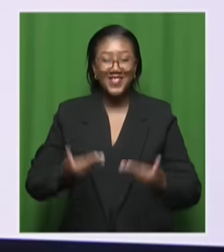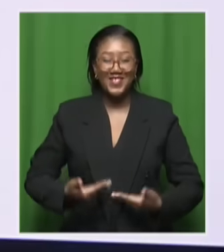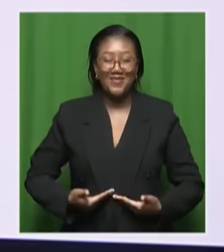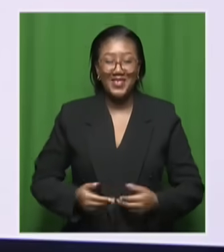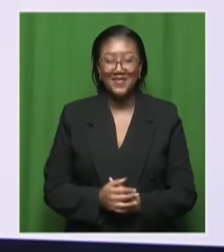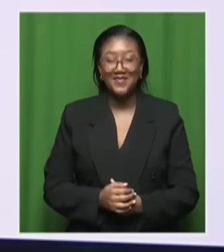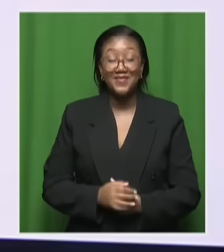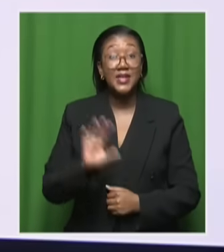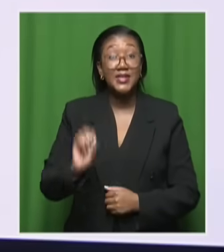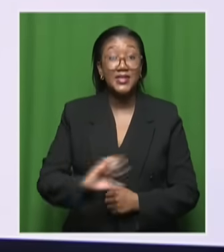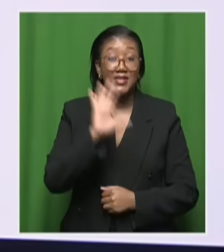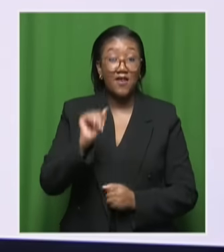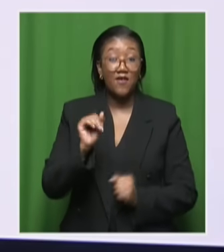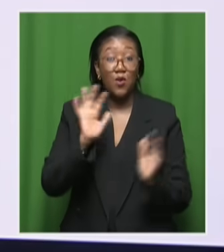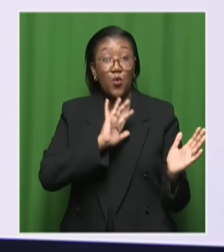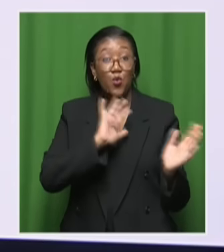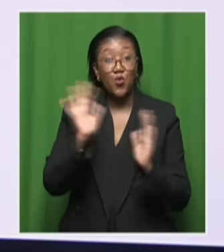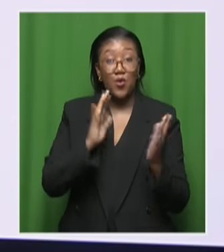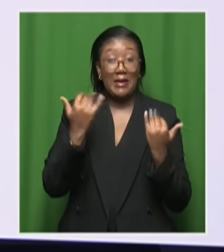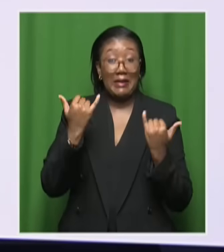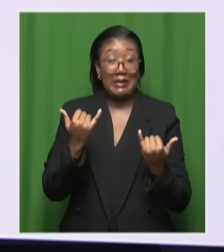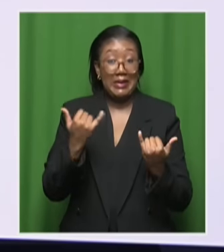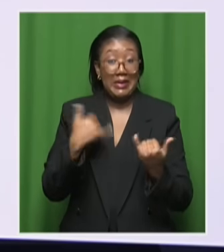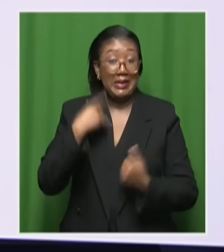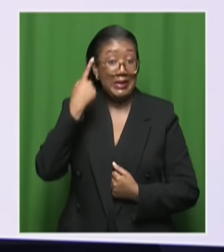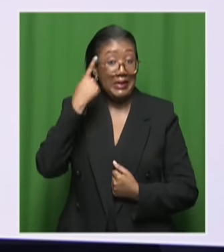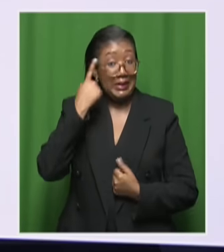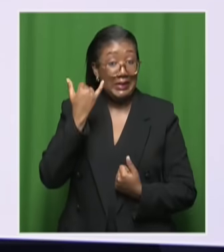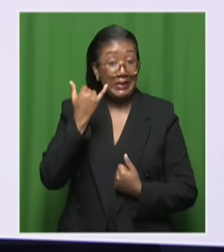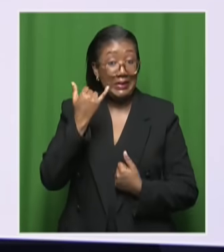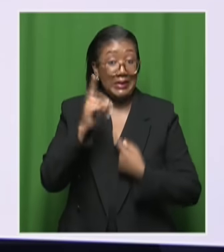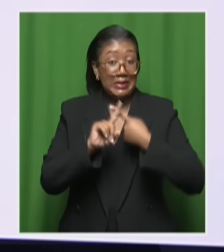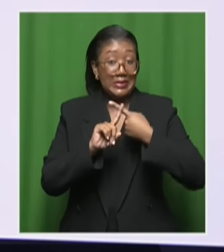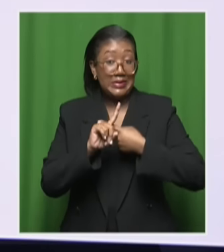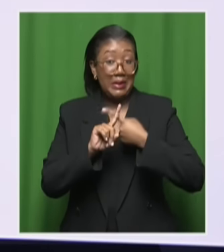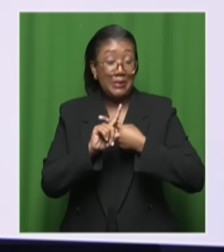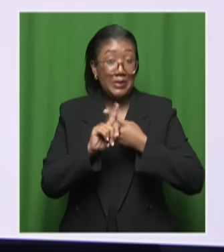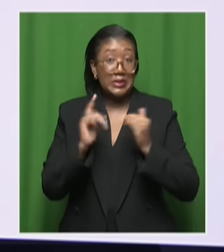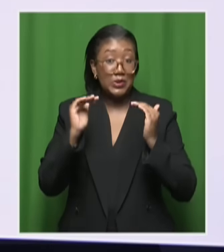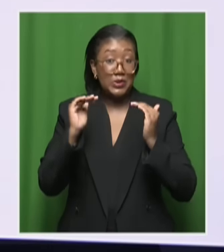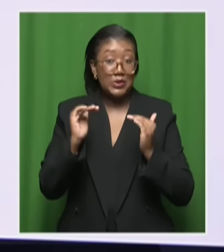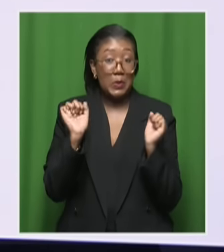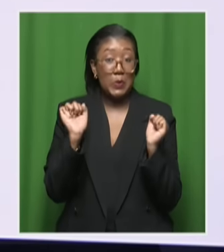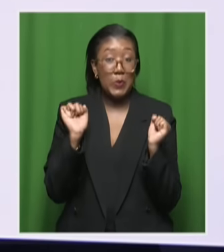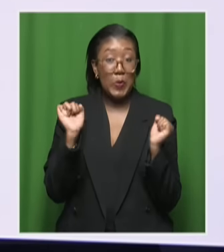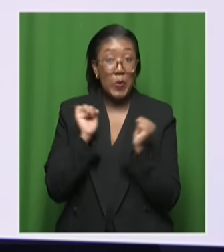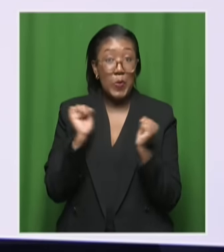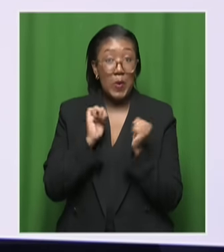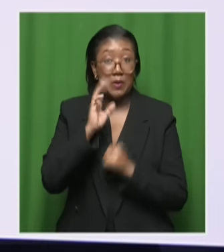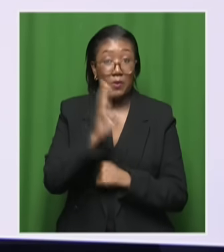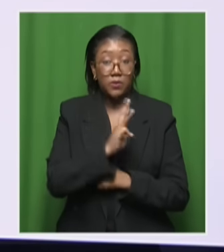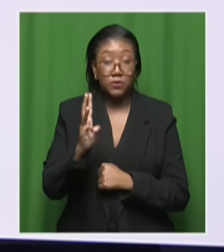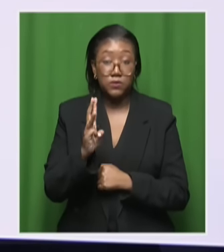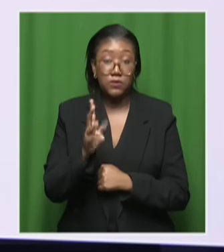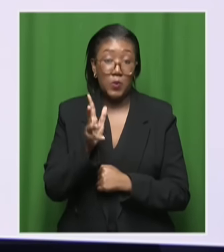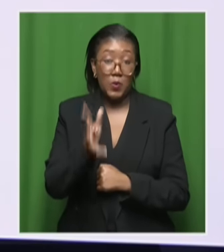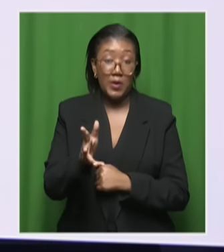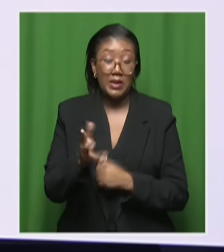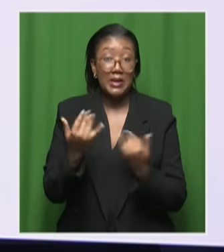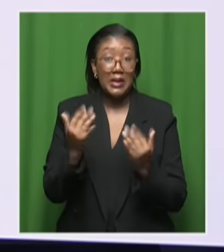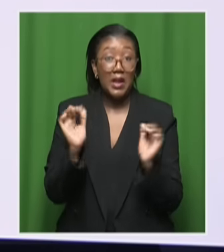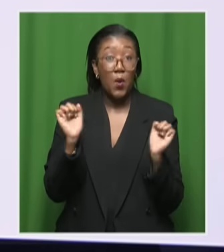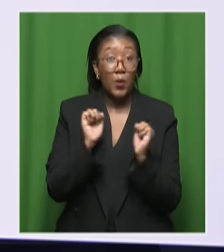The South African Weather Service is predicting another temperature drop. South Africa is poised for a dramatic transition from the calm skies of winter to an influx